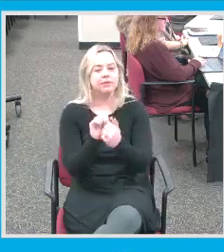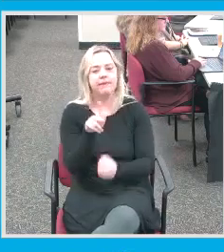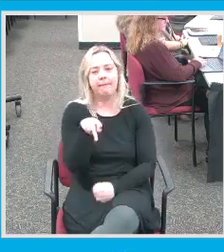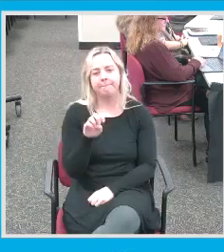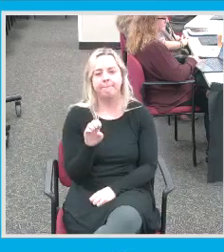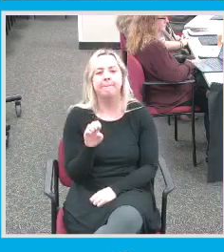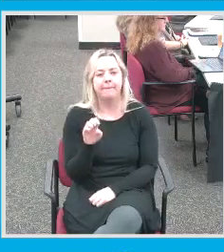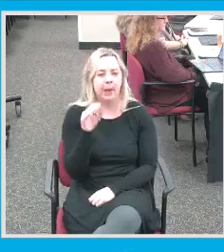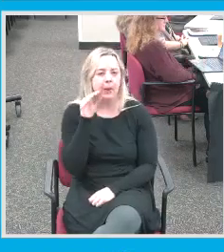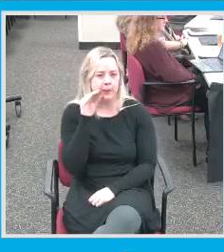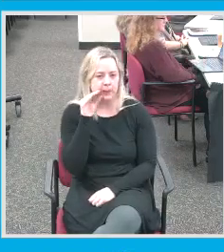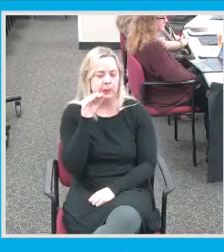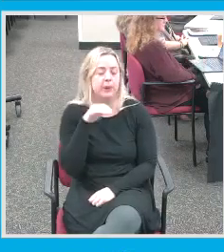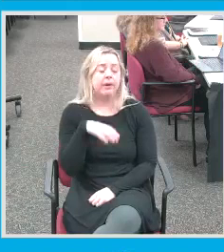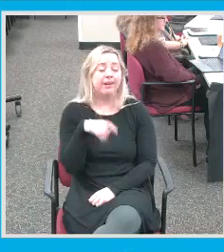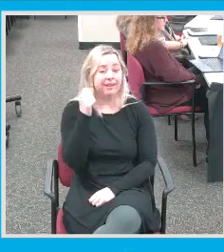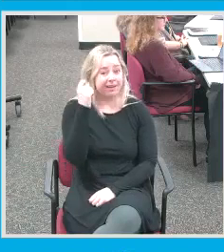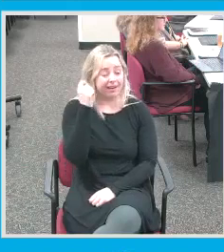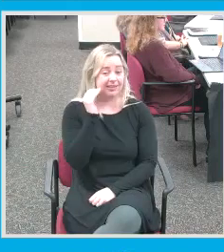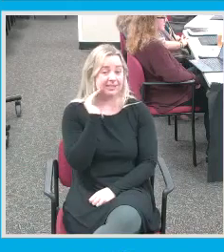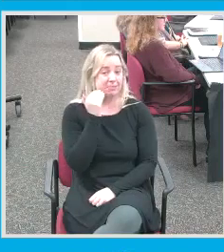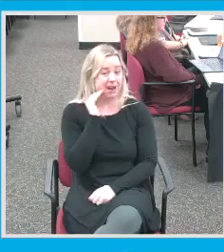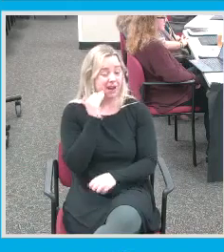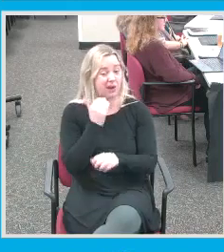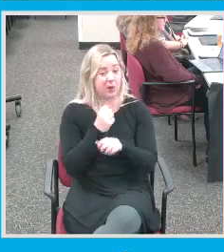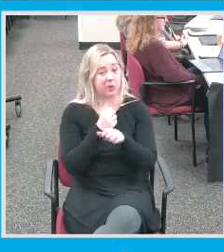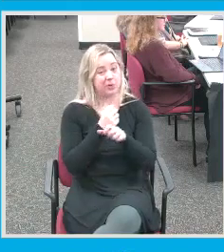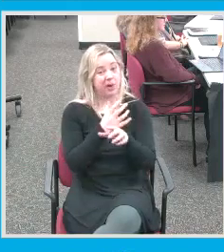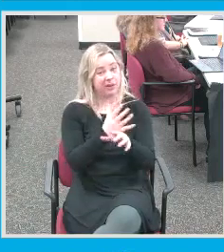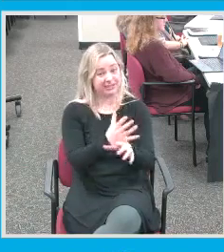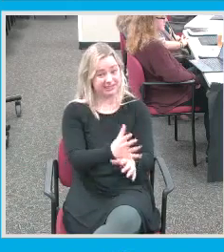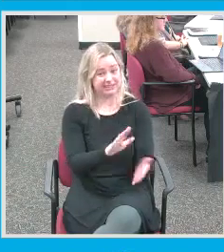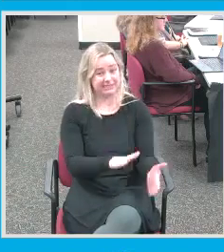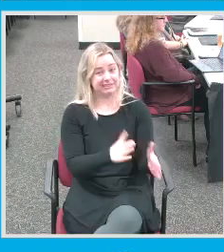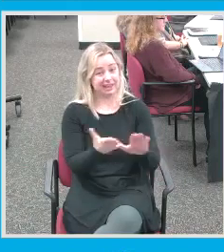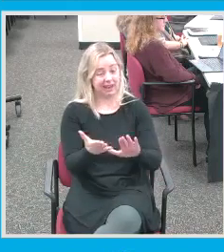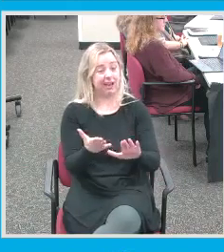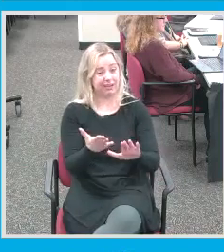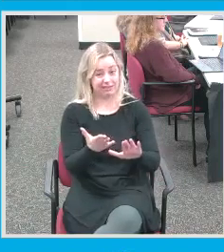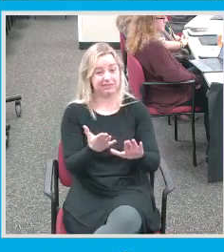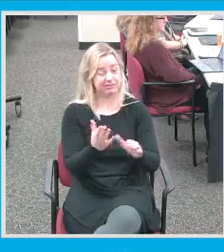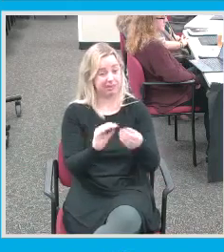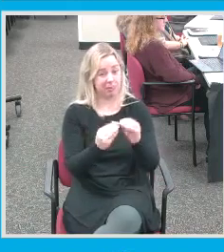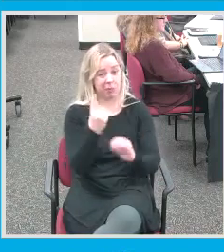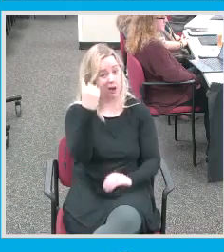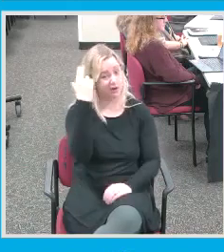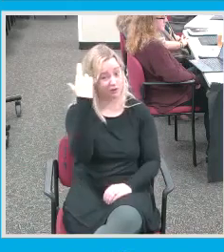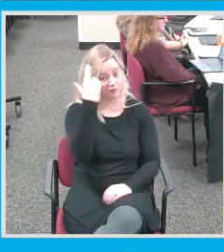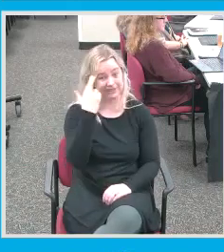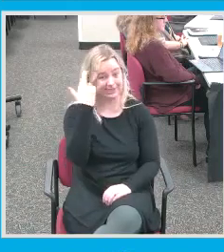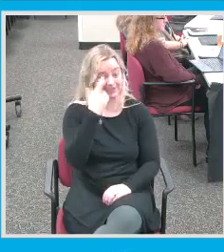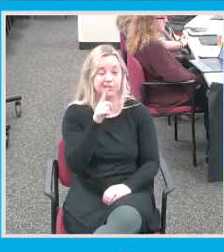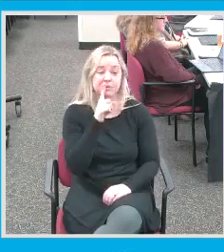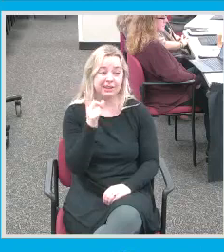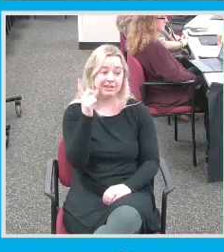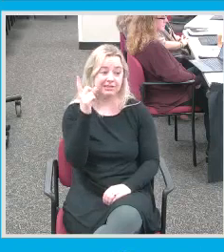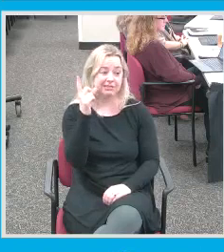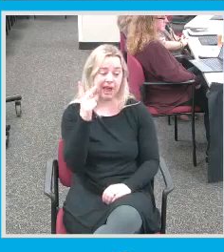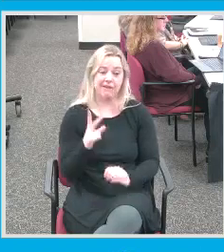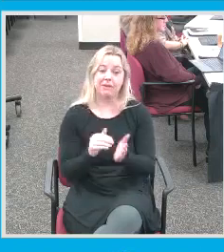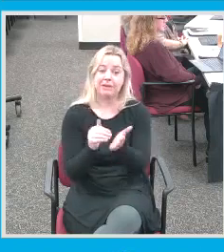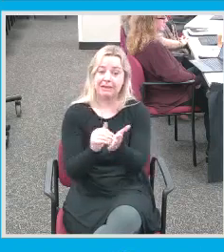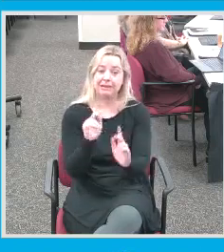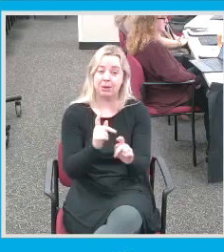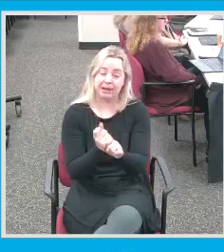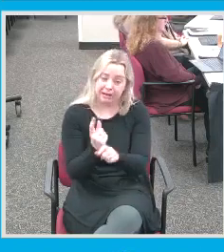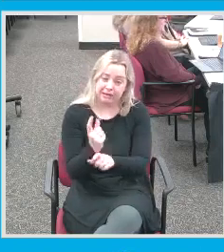Tobacco, unfortunately, is still the leading cause of preventable death in the United States. We have almost 500,000 people dying every year from using